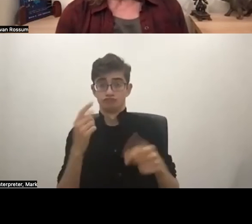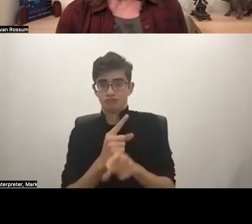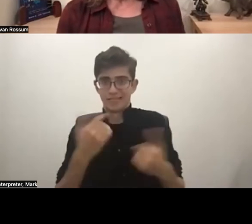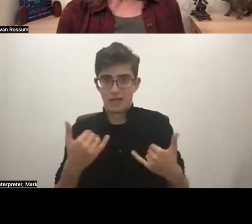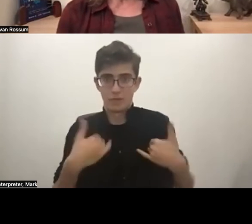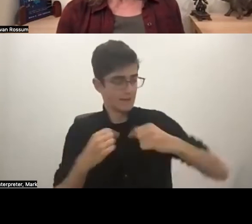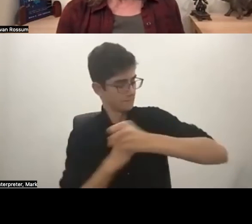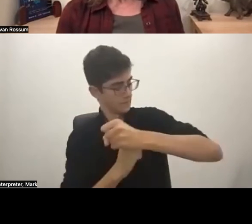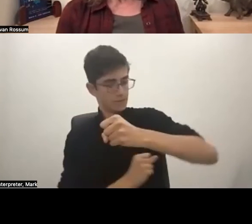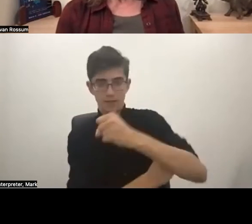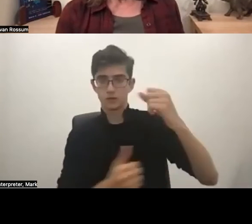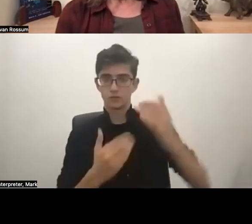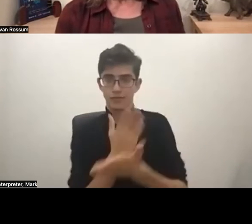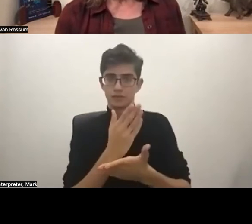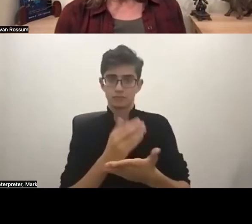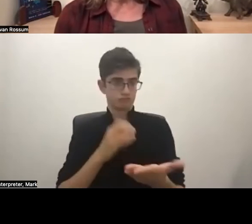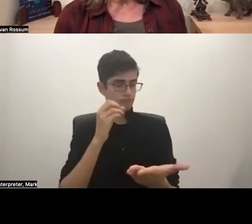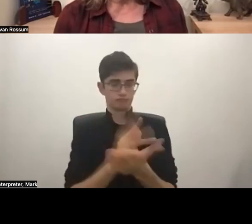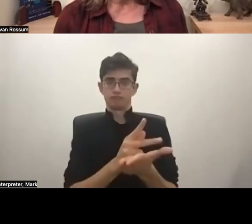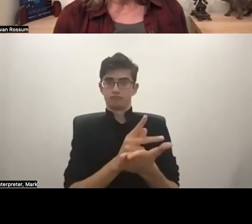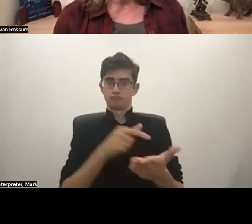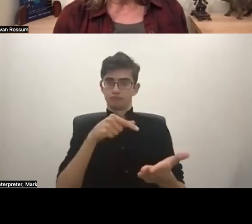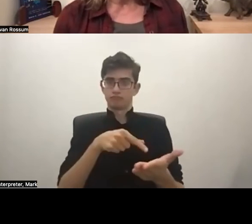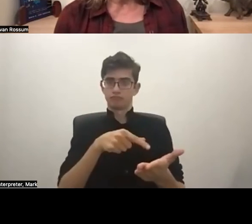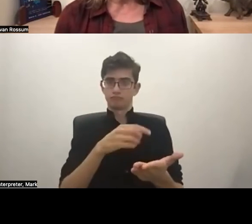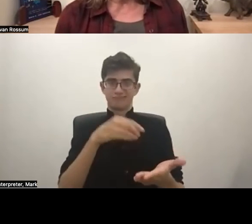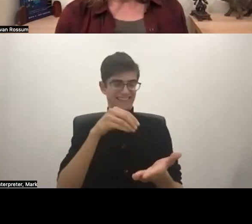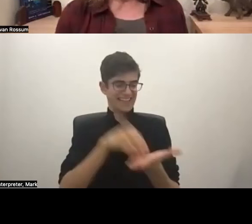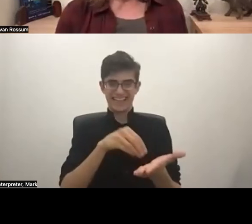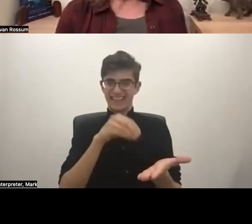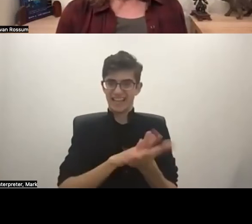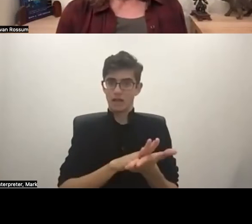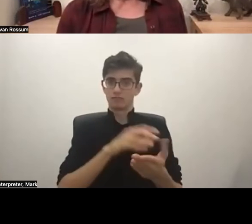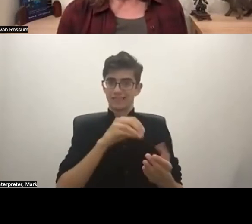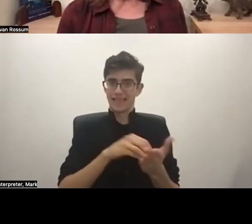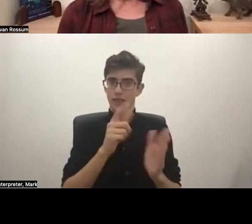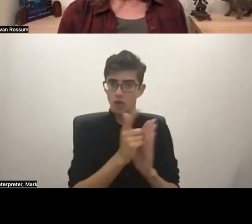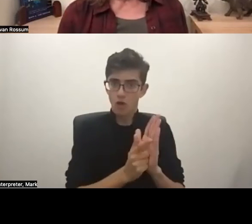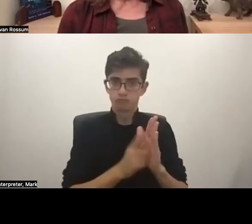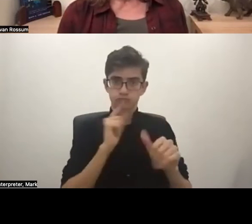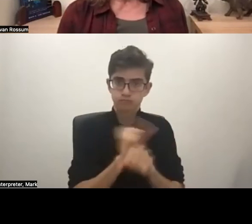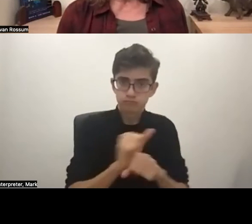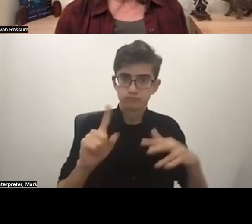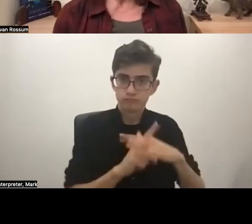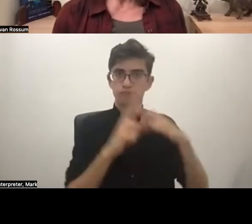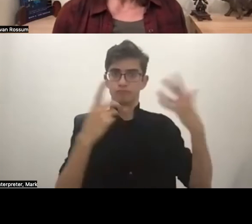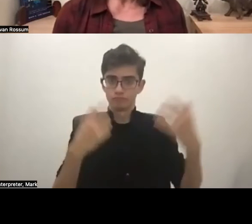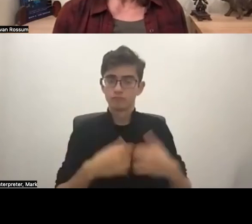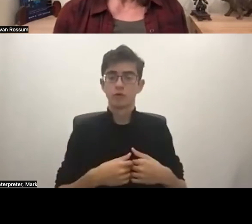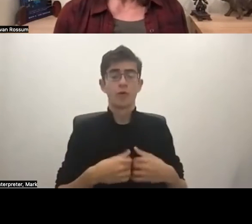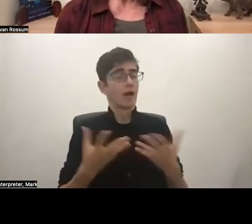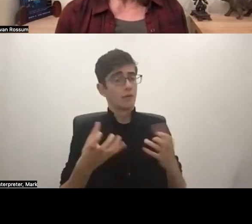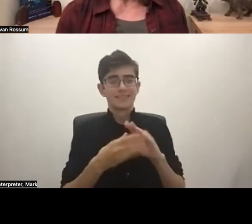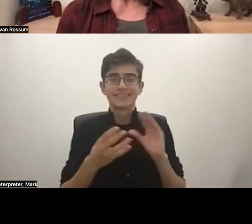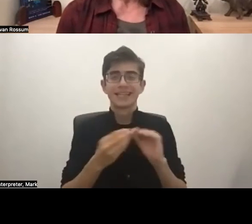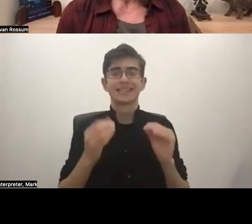and you know, I mean, I would go as far as to say that, you know, if the legislature, or in this case